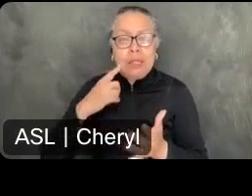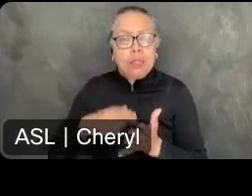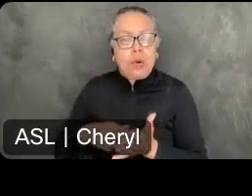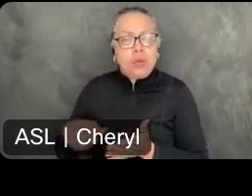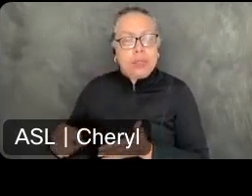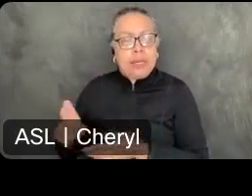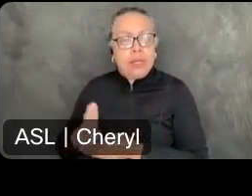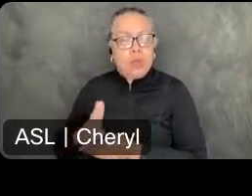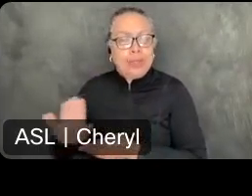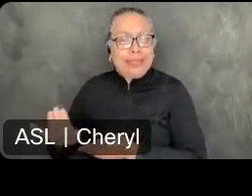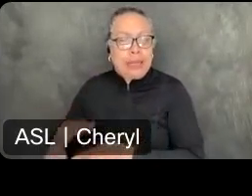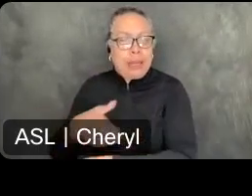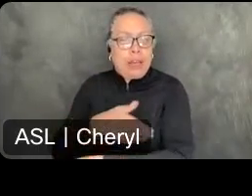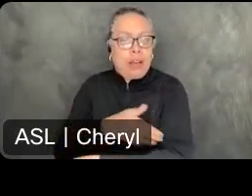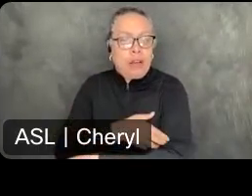that relationship.